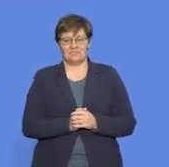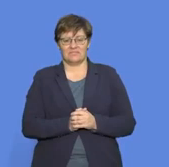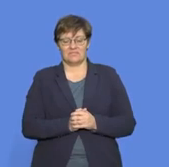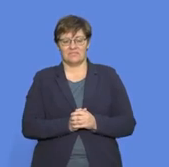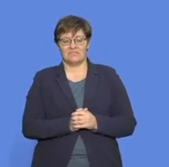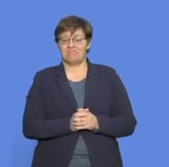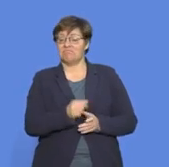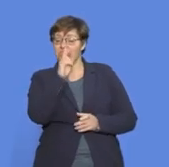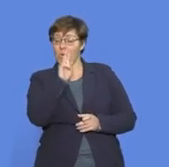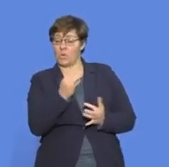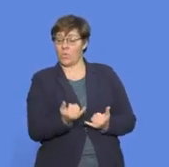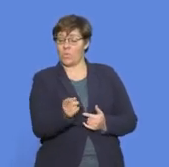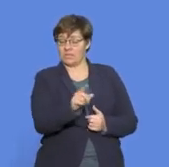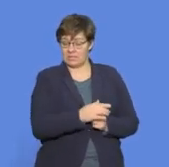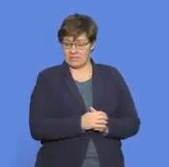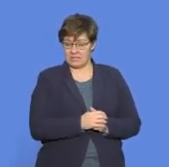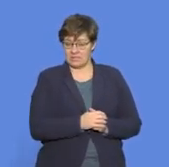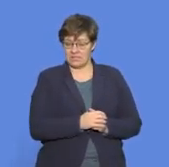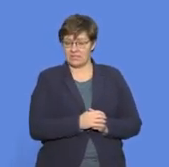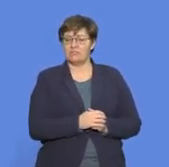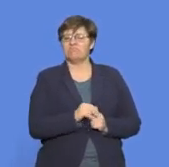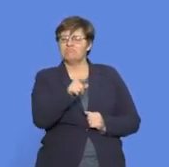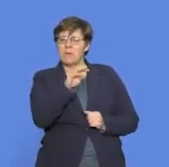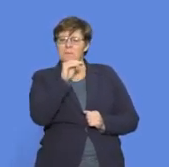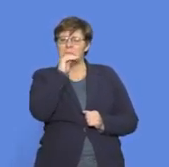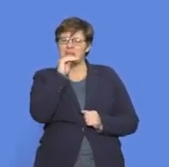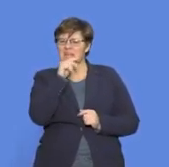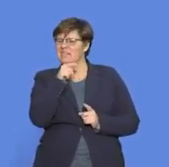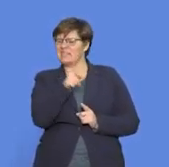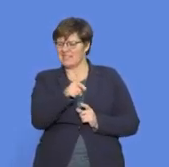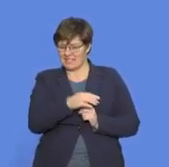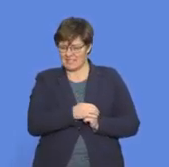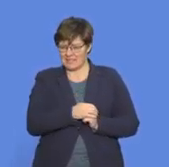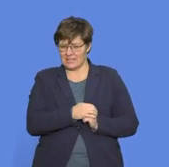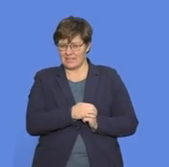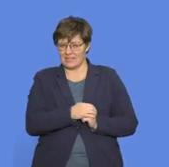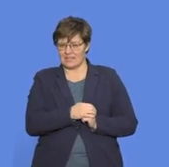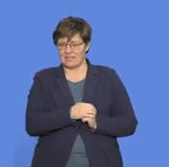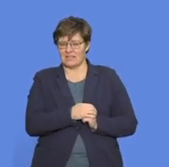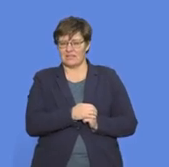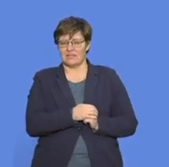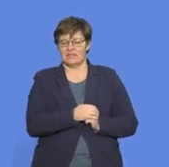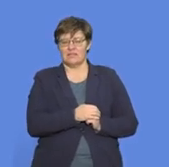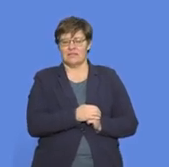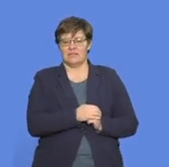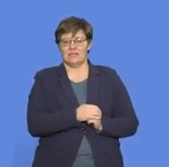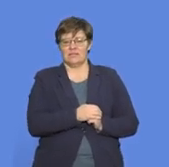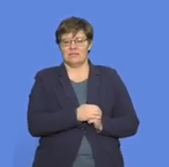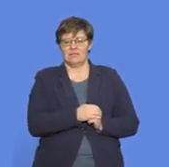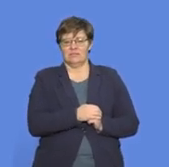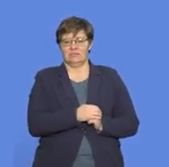Okay, so what we're going to have a look at now is specifically the definition. We're going to have a look at